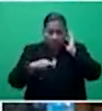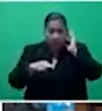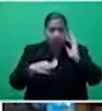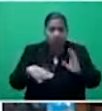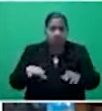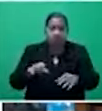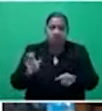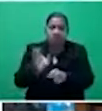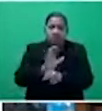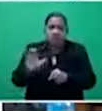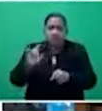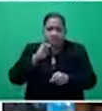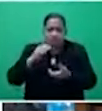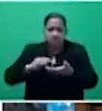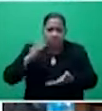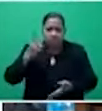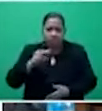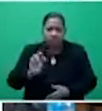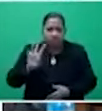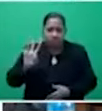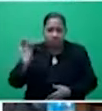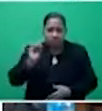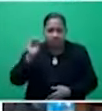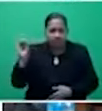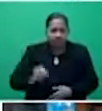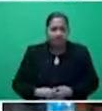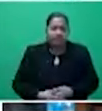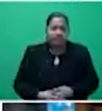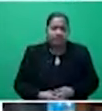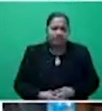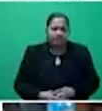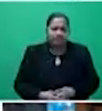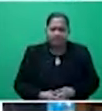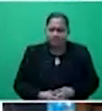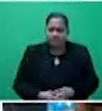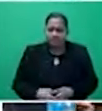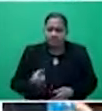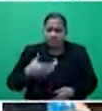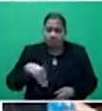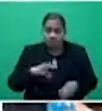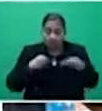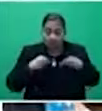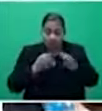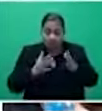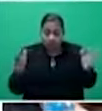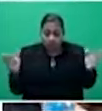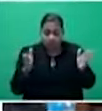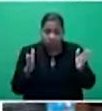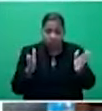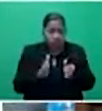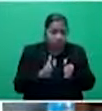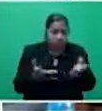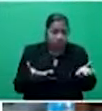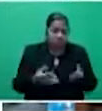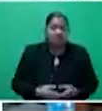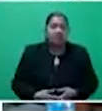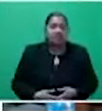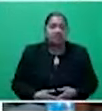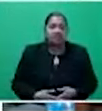So we would like everybody in this country to know, all businesses, large or small, small, micro, medium, whatever, you'll